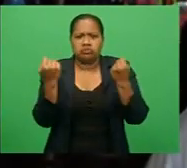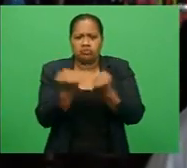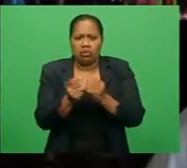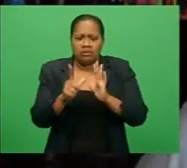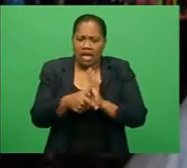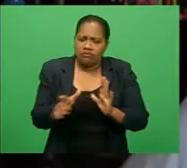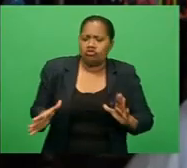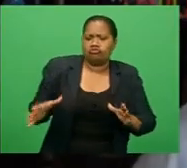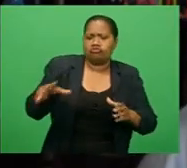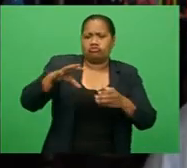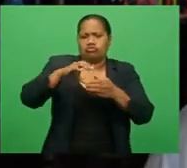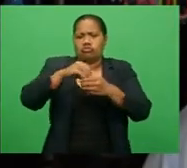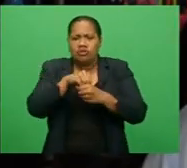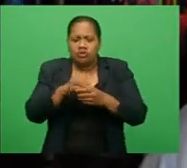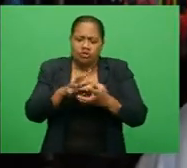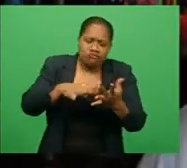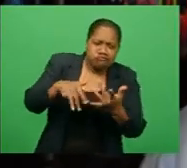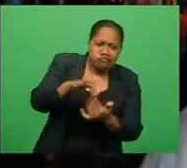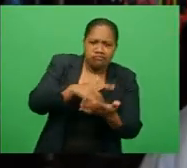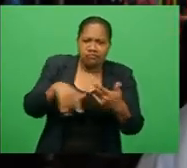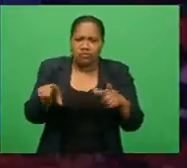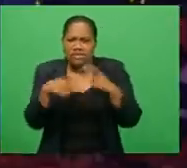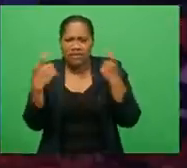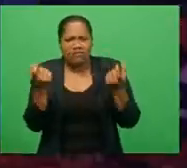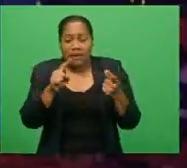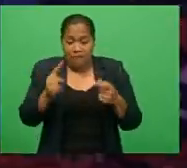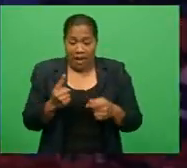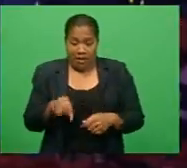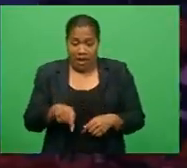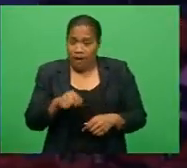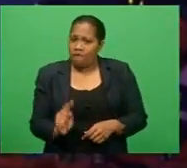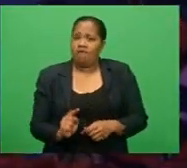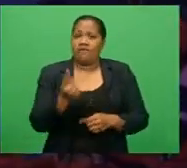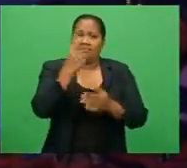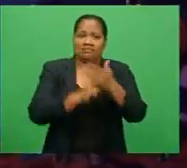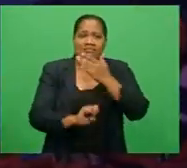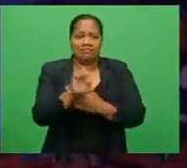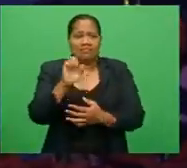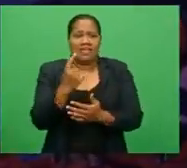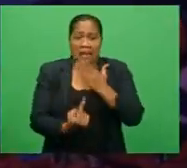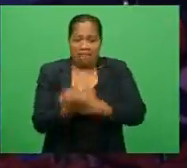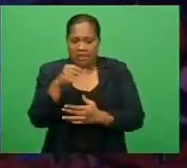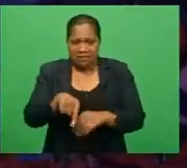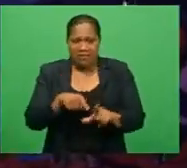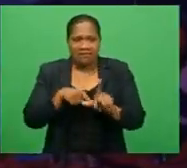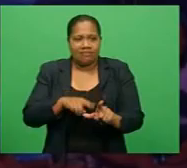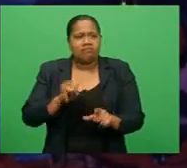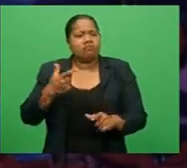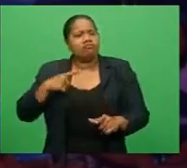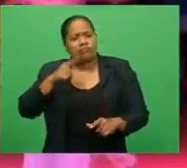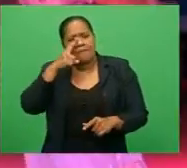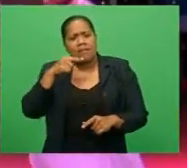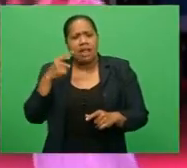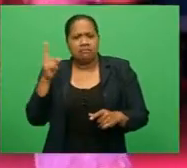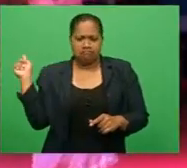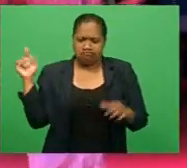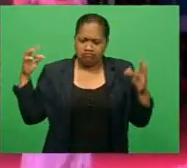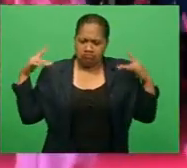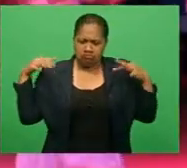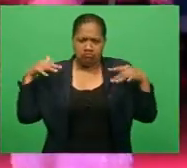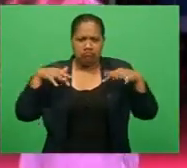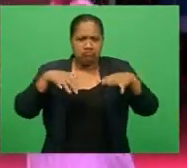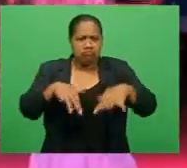celebrate. And this is one of the first big events that have happened this year. And I think that's why people are out. The